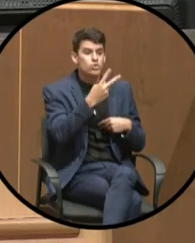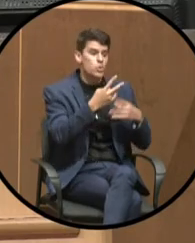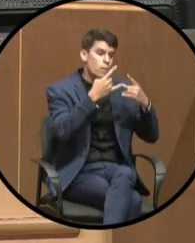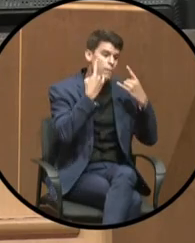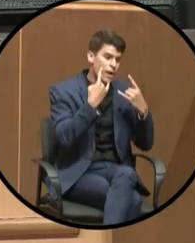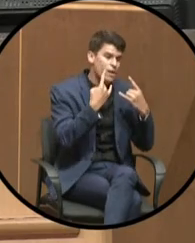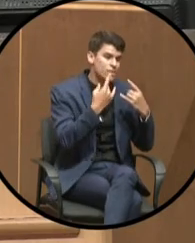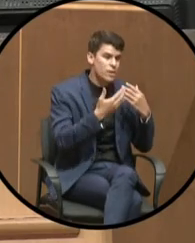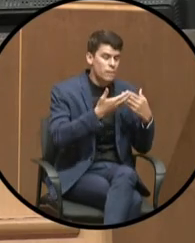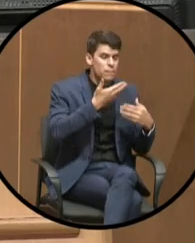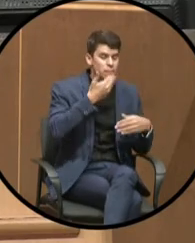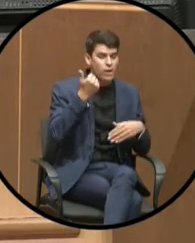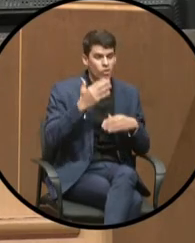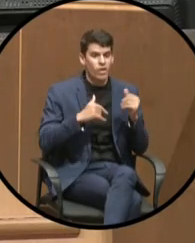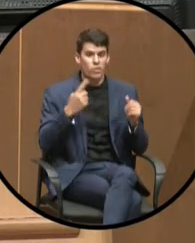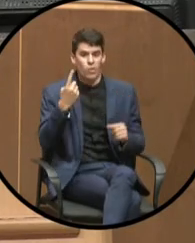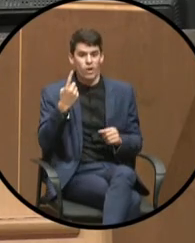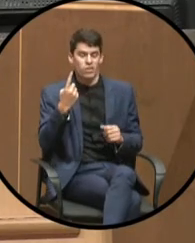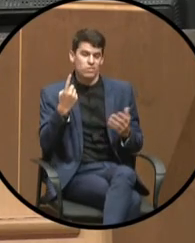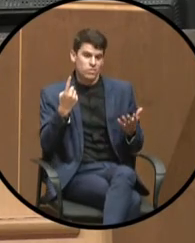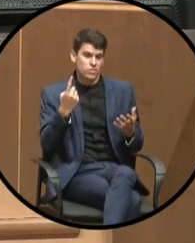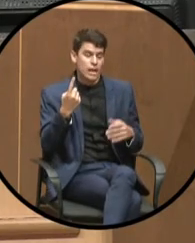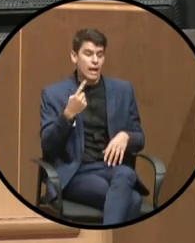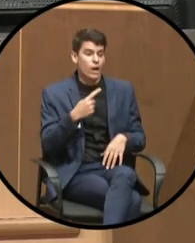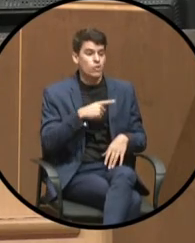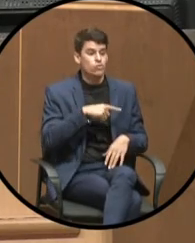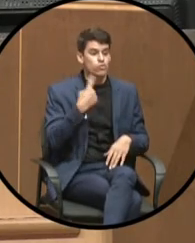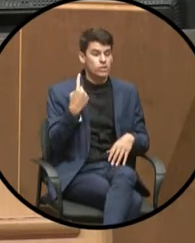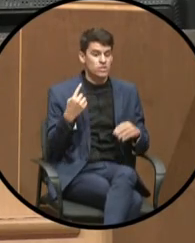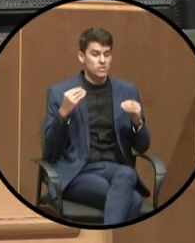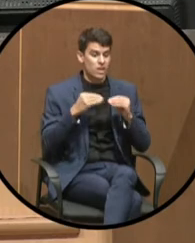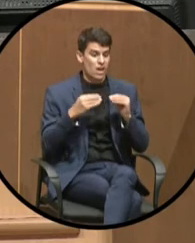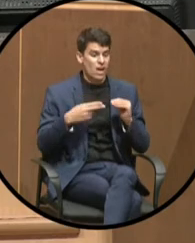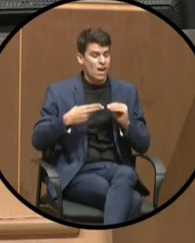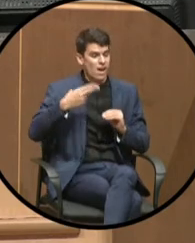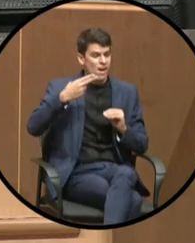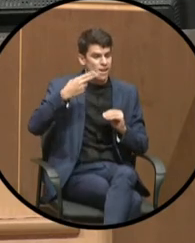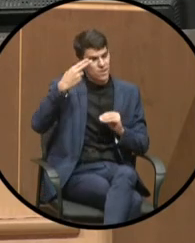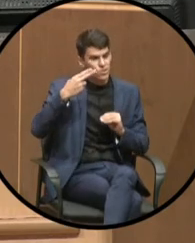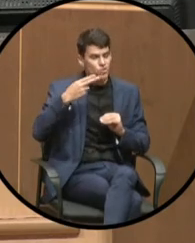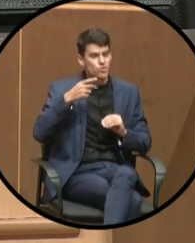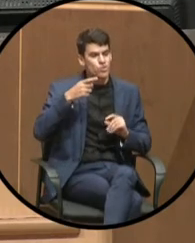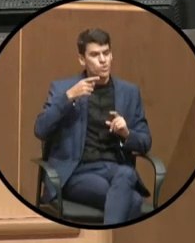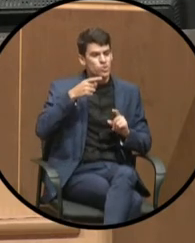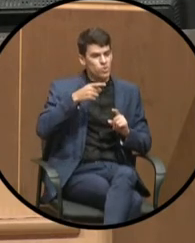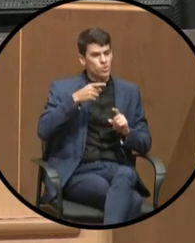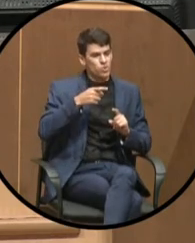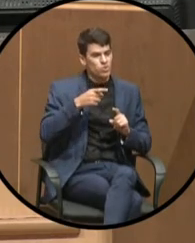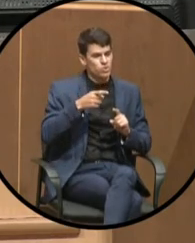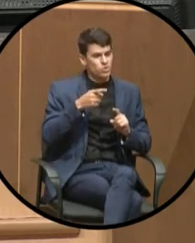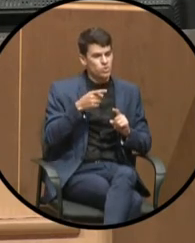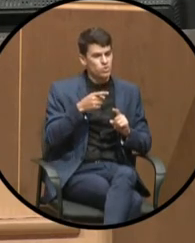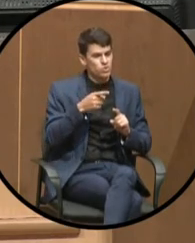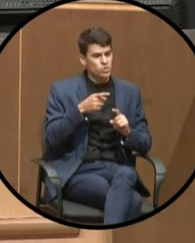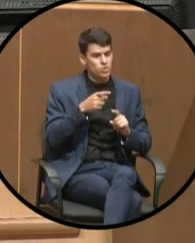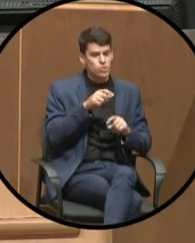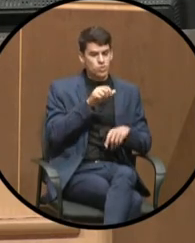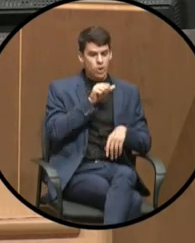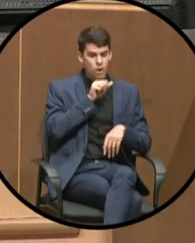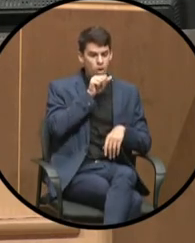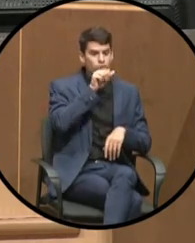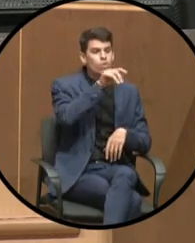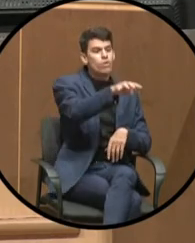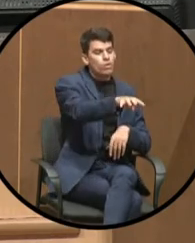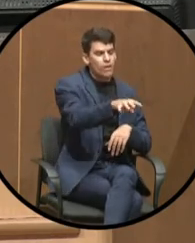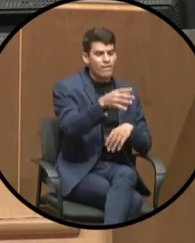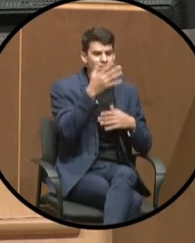one and that the risk is actually greater that you will send the virus out than that